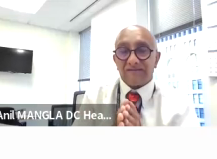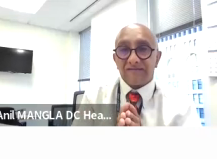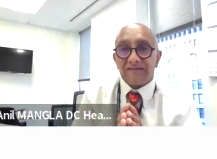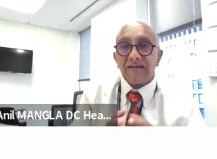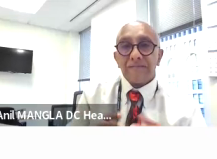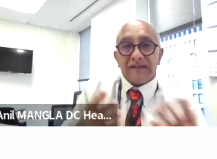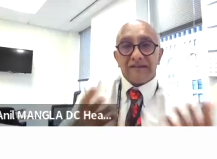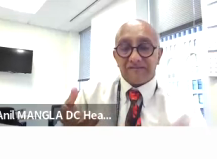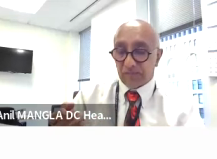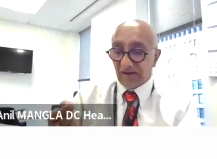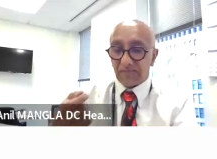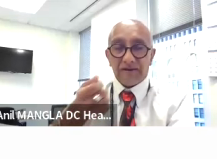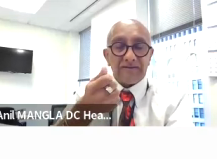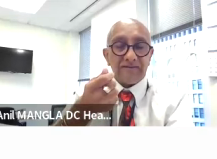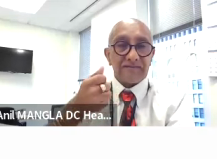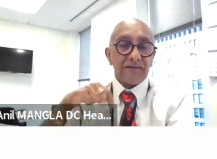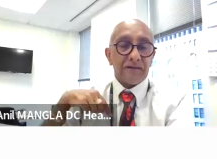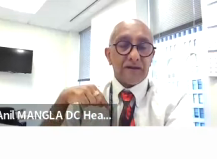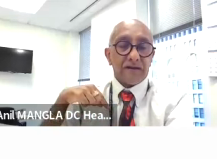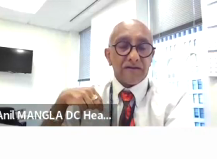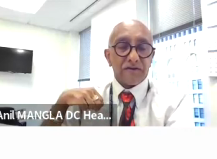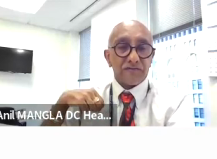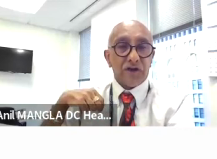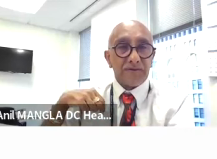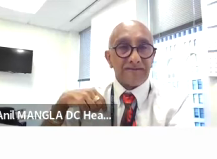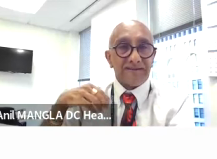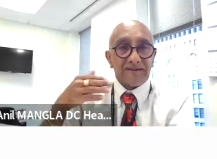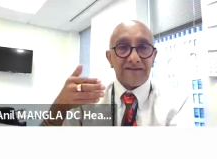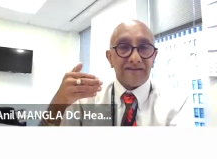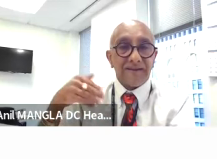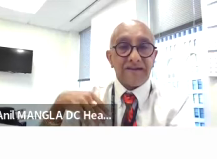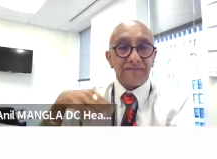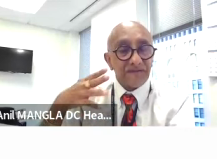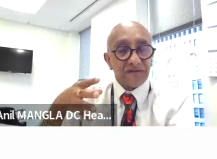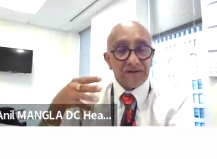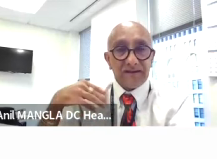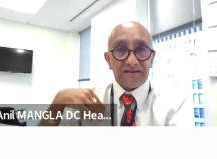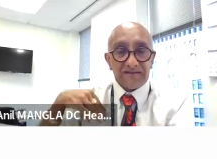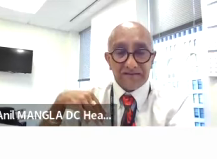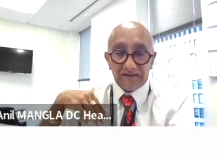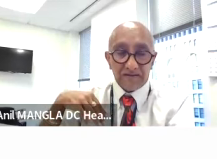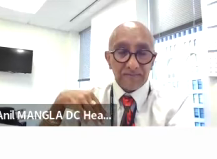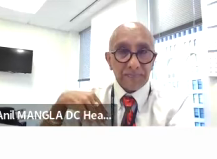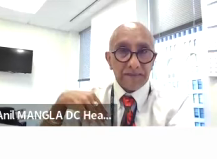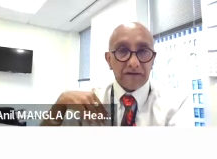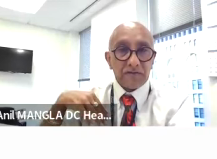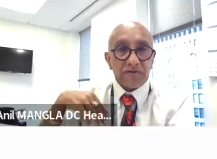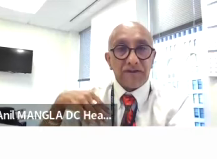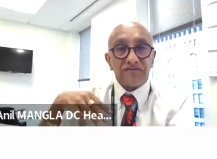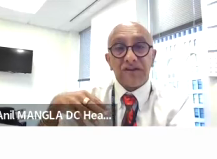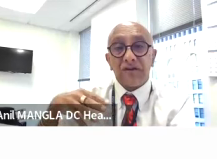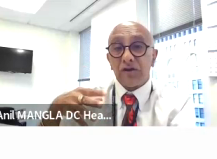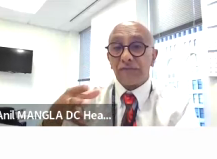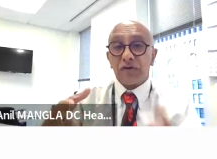respiratory diseases, and they spread by these droplets that are in the air. So again, that's kind of